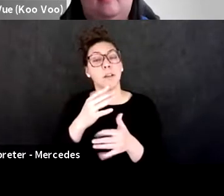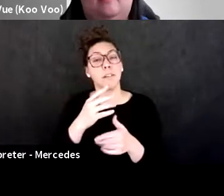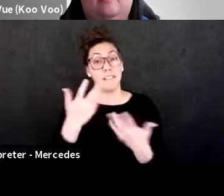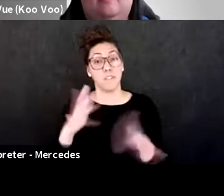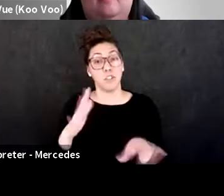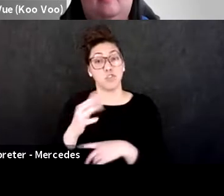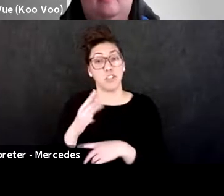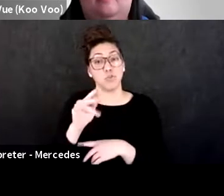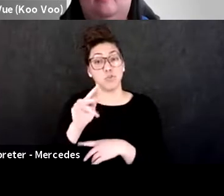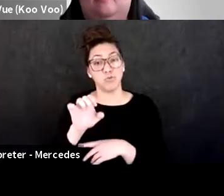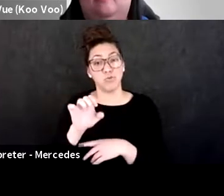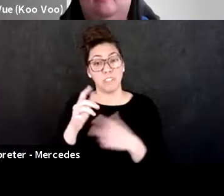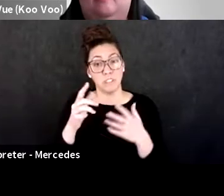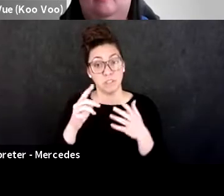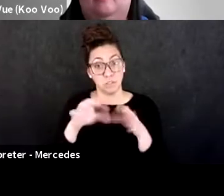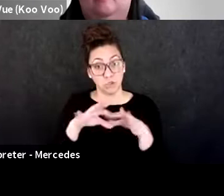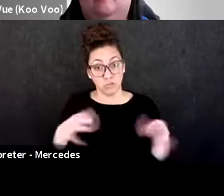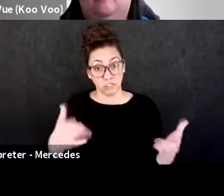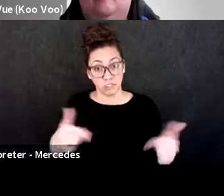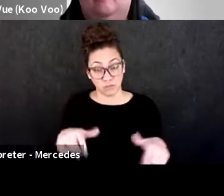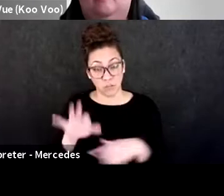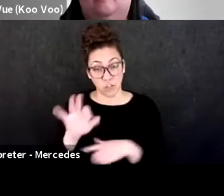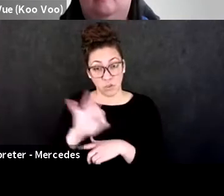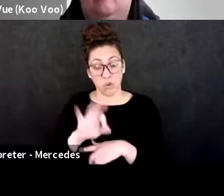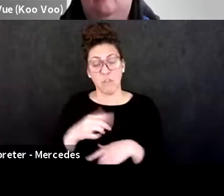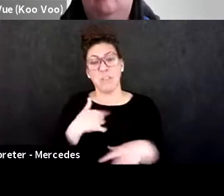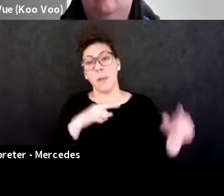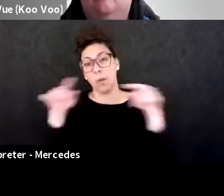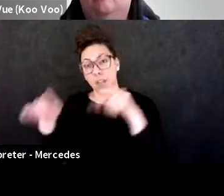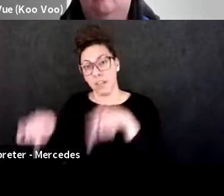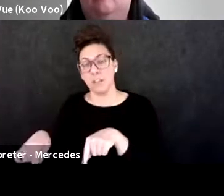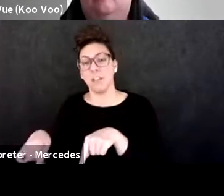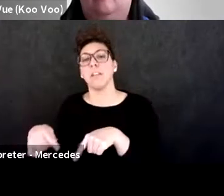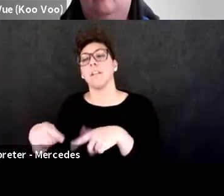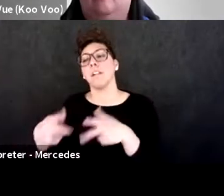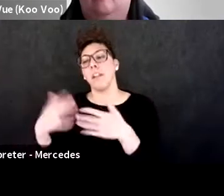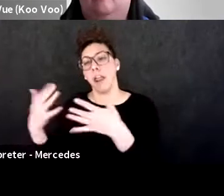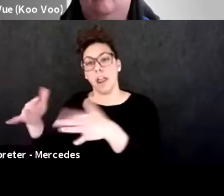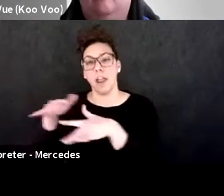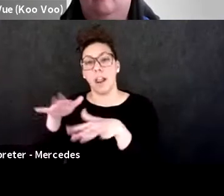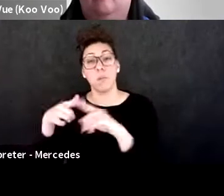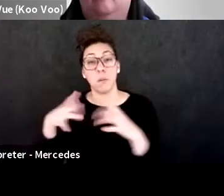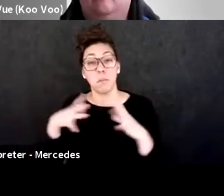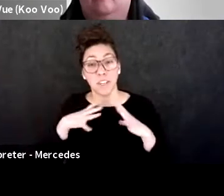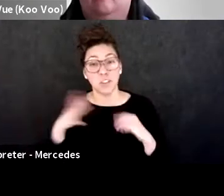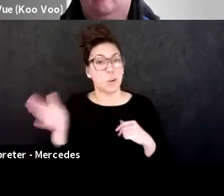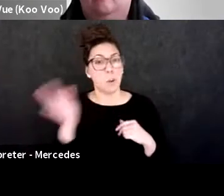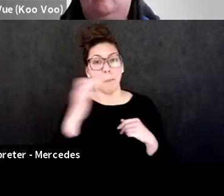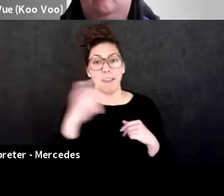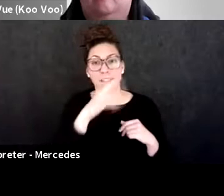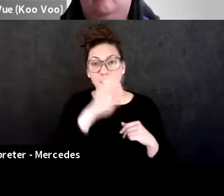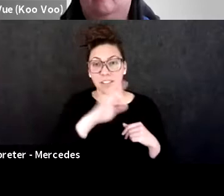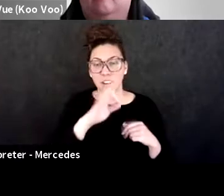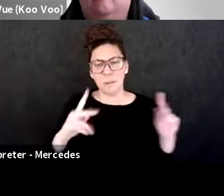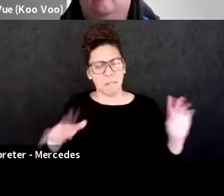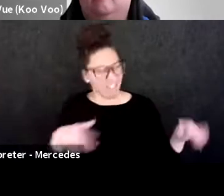Diego. I started a program down there, but then I started working there, and I would always spend my vacation back in Fresno, right? And everybody would say, why are you going back to Fresno? You know,